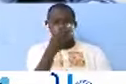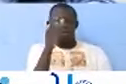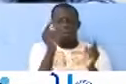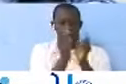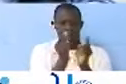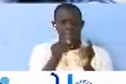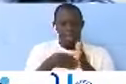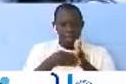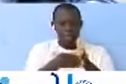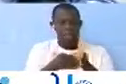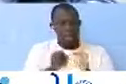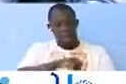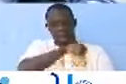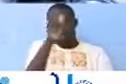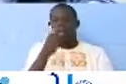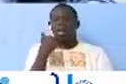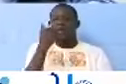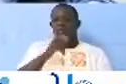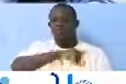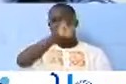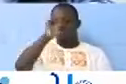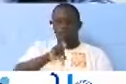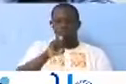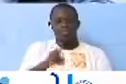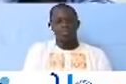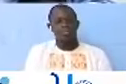head and ask him.